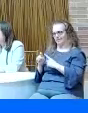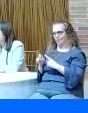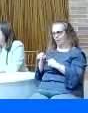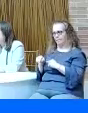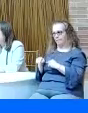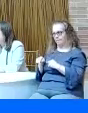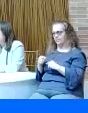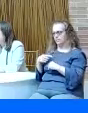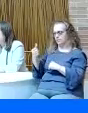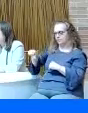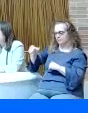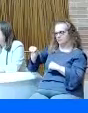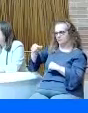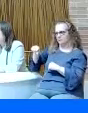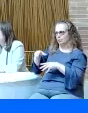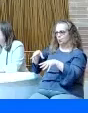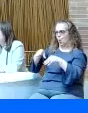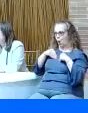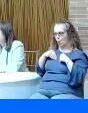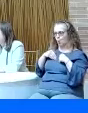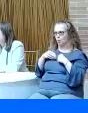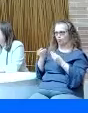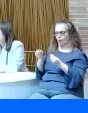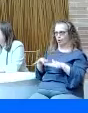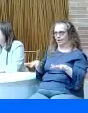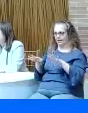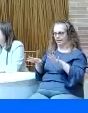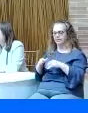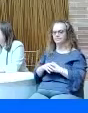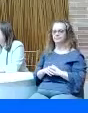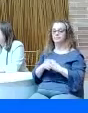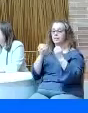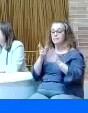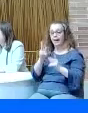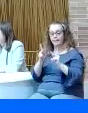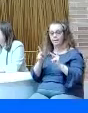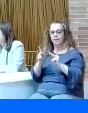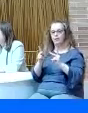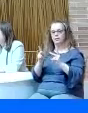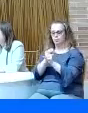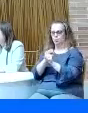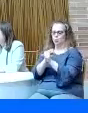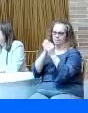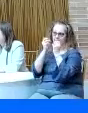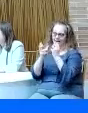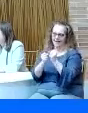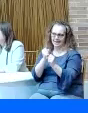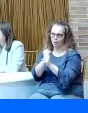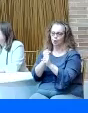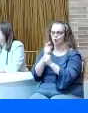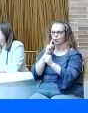give me a platform necessary to not only talk with my realtor brothers and sisters but to work even